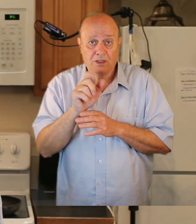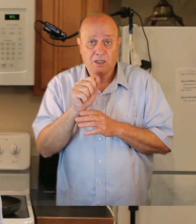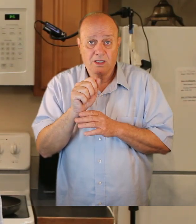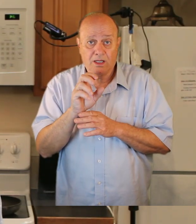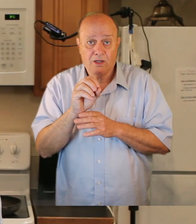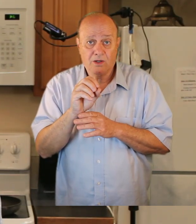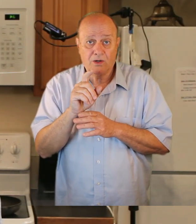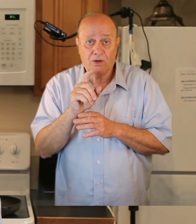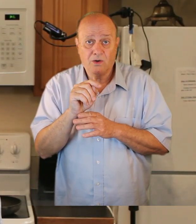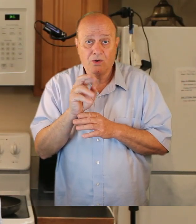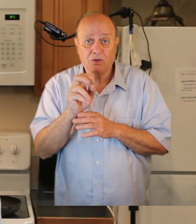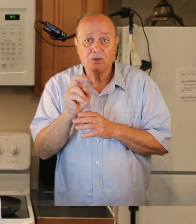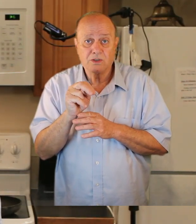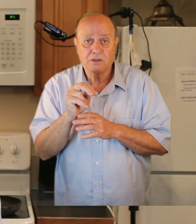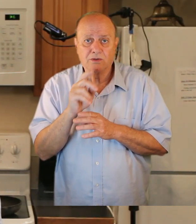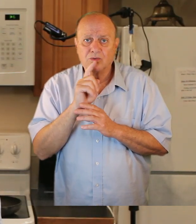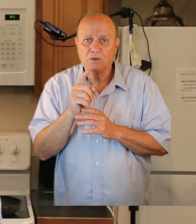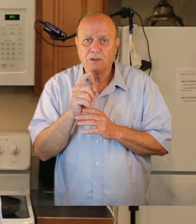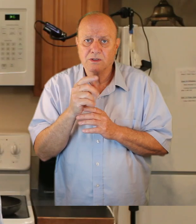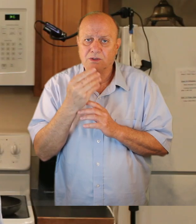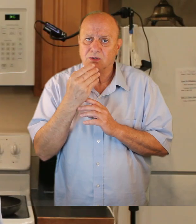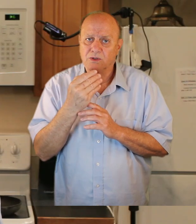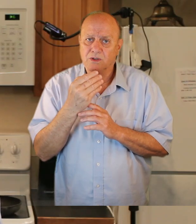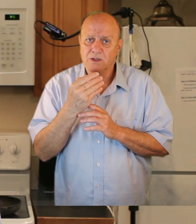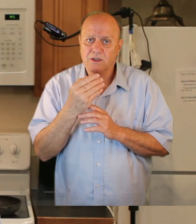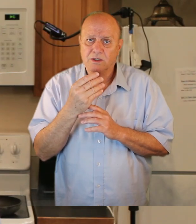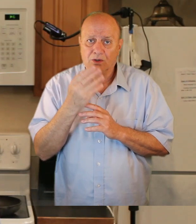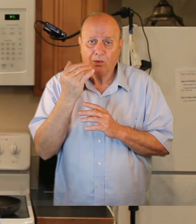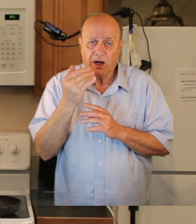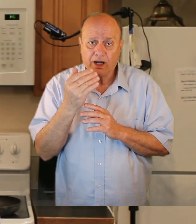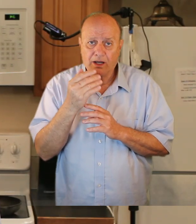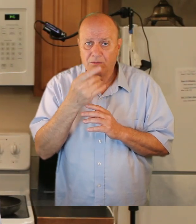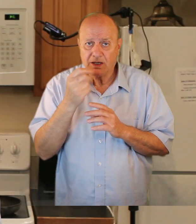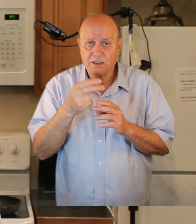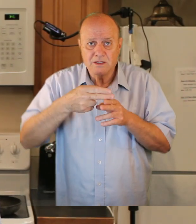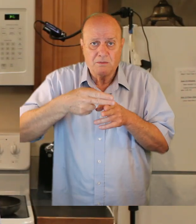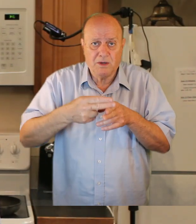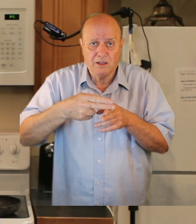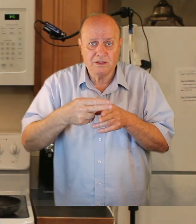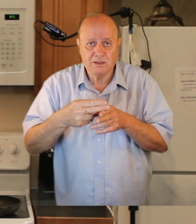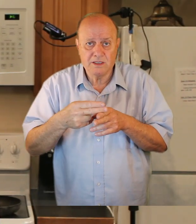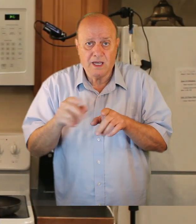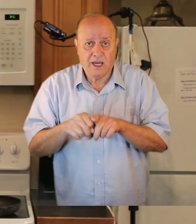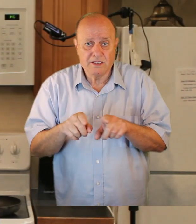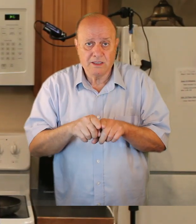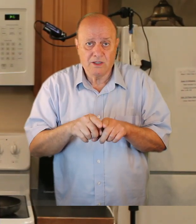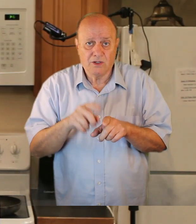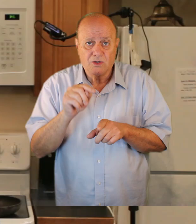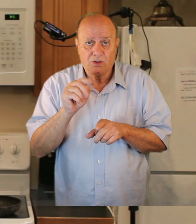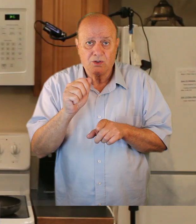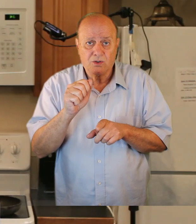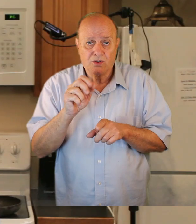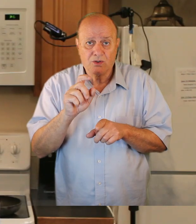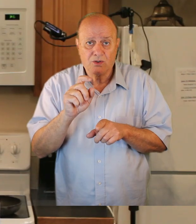The Laotian Field Blend is a real delight. It capitalizes on balance. As the spices are